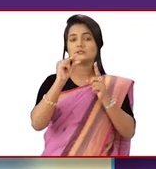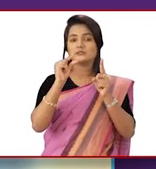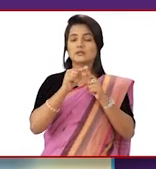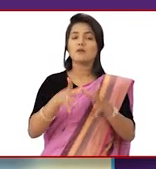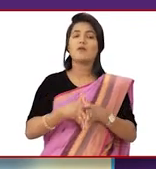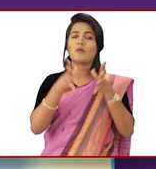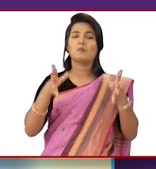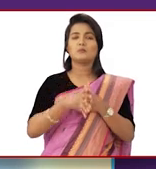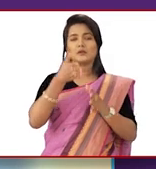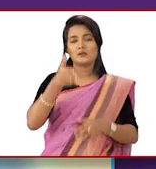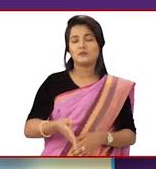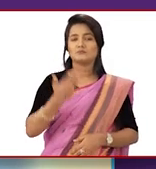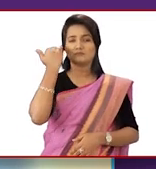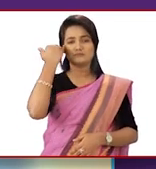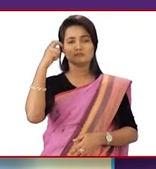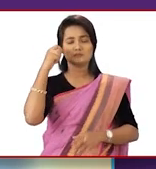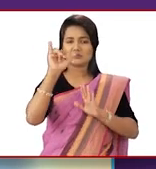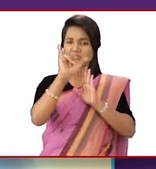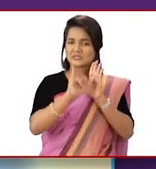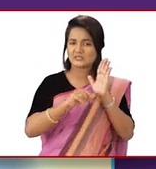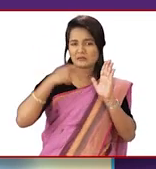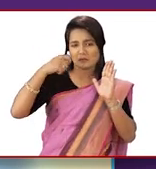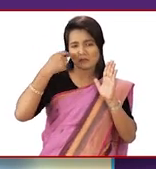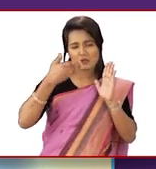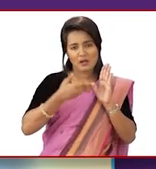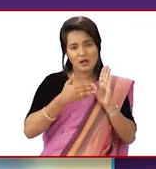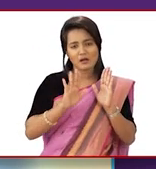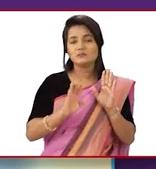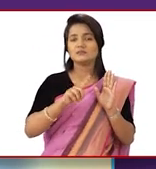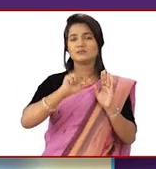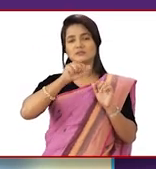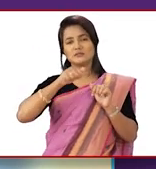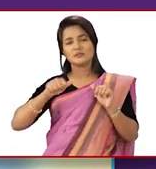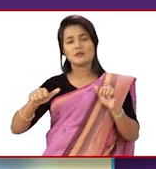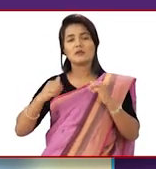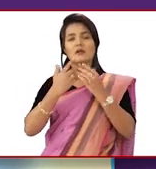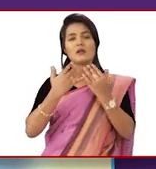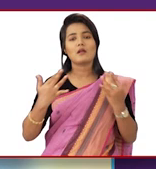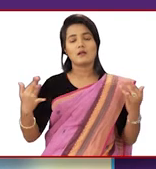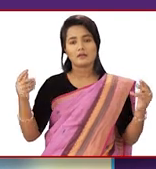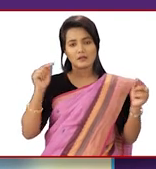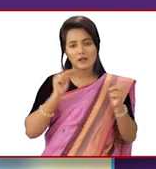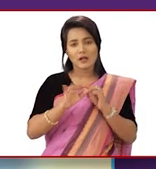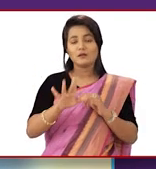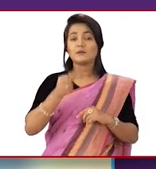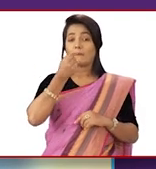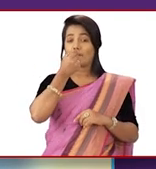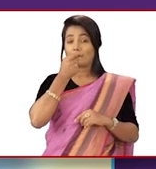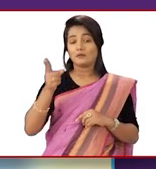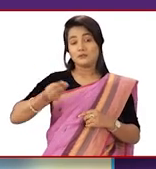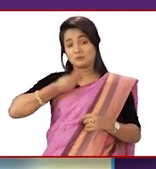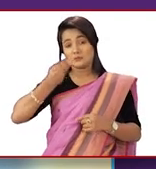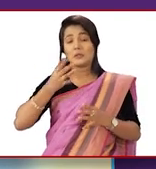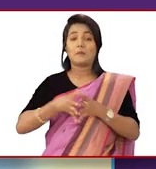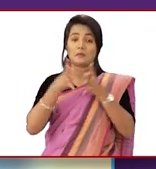of content creators, there are a lot of columnists who are pro-equality or pro-feminist. But however, do